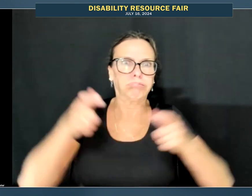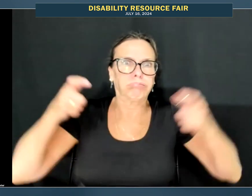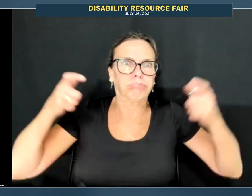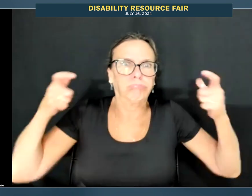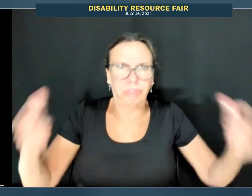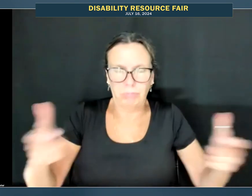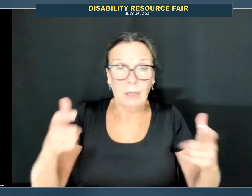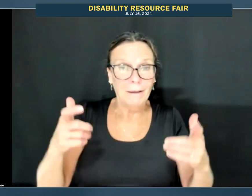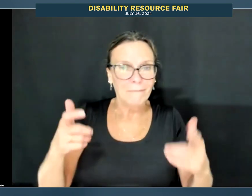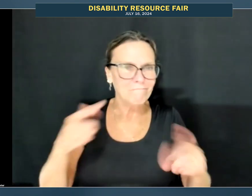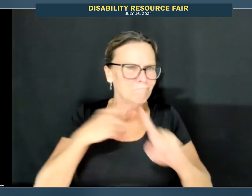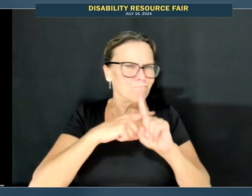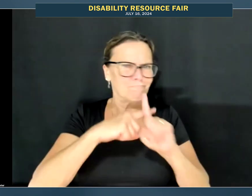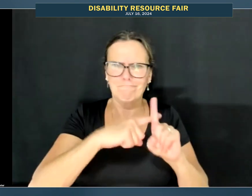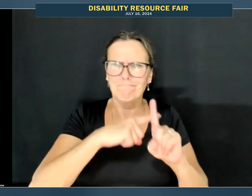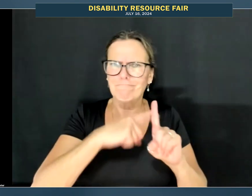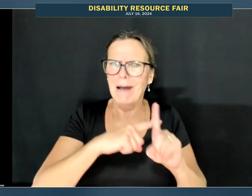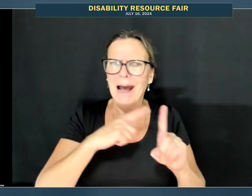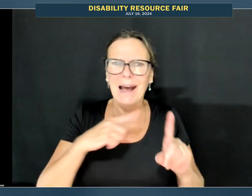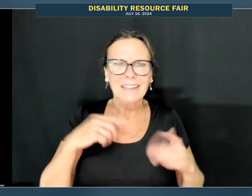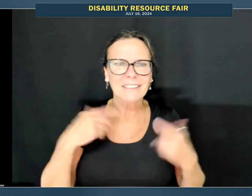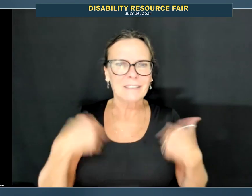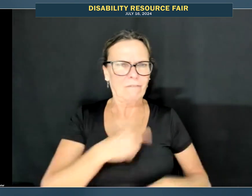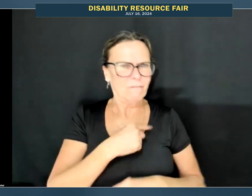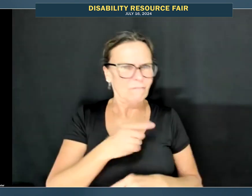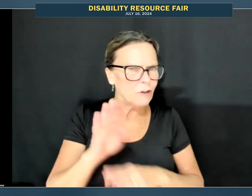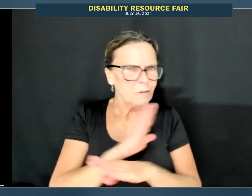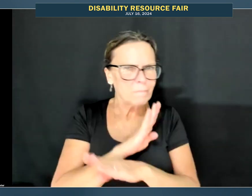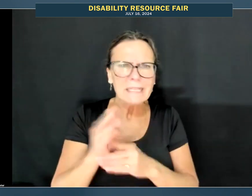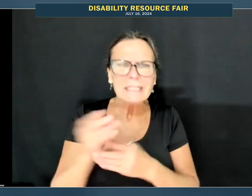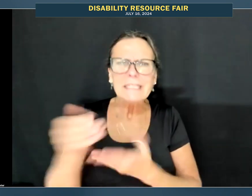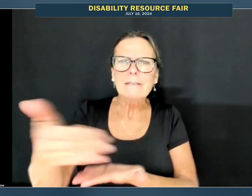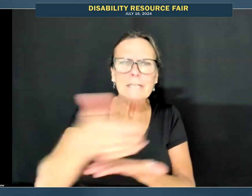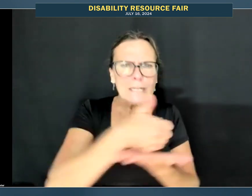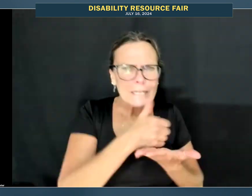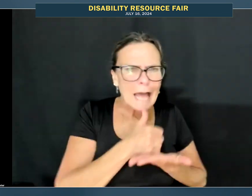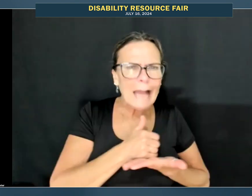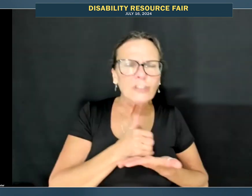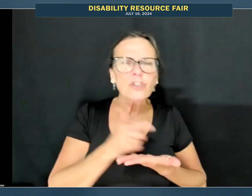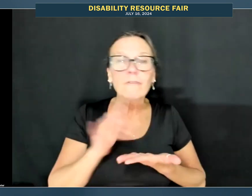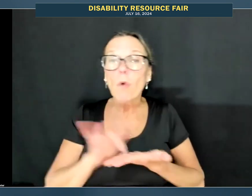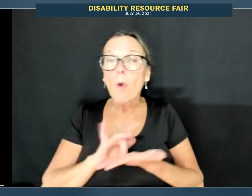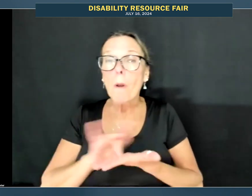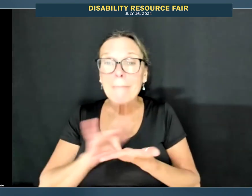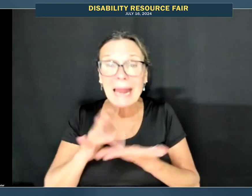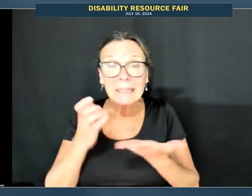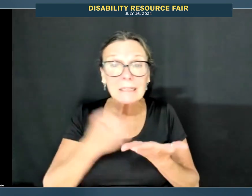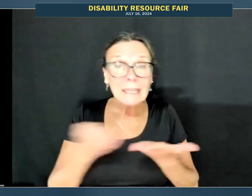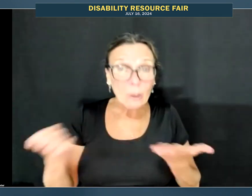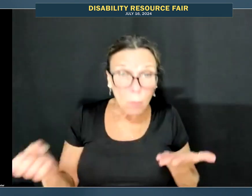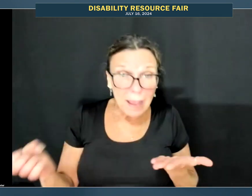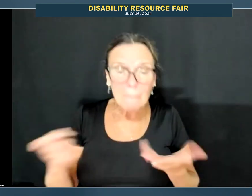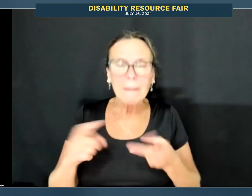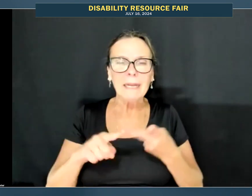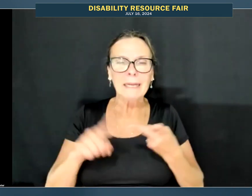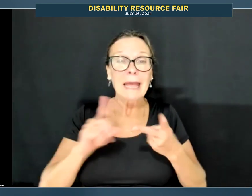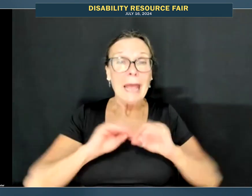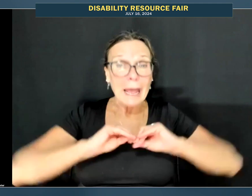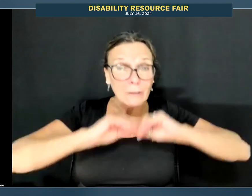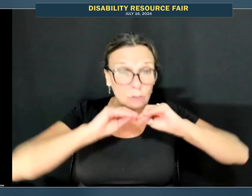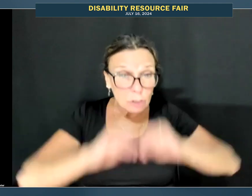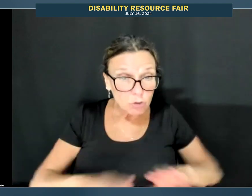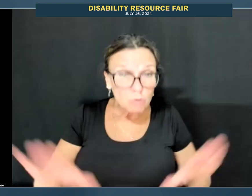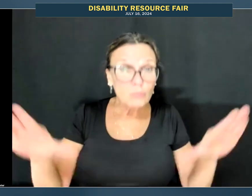overwhelming in a good way. We are very, very busy with collection of medical equipment, distribution of medical